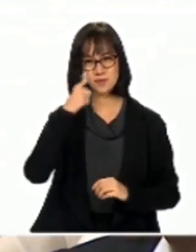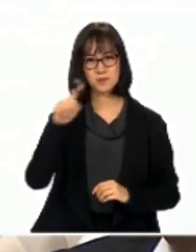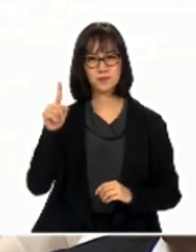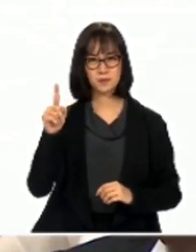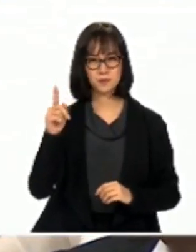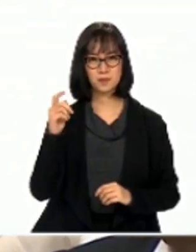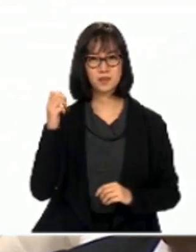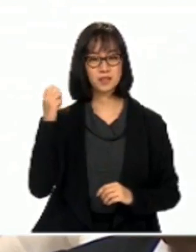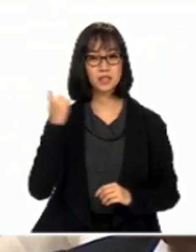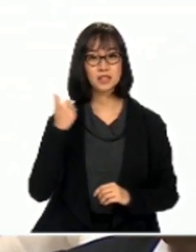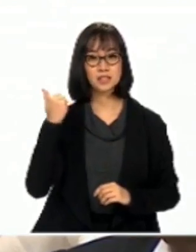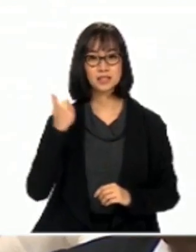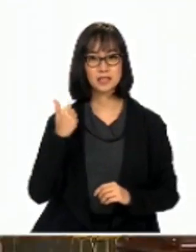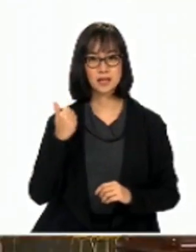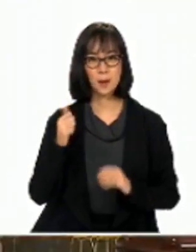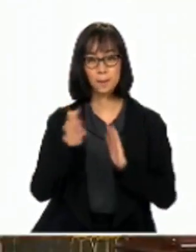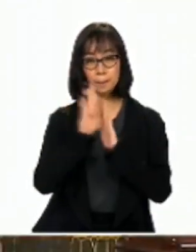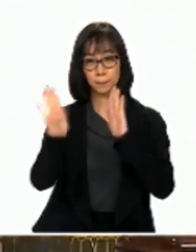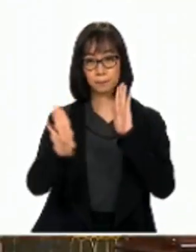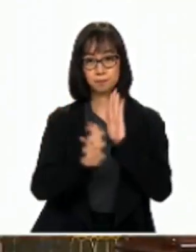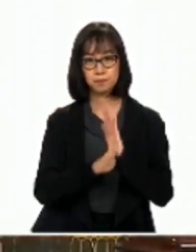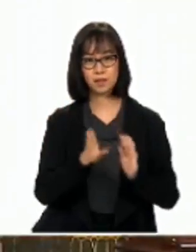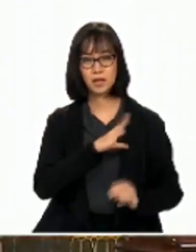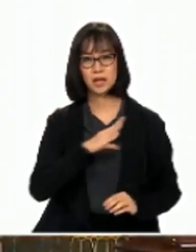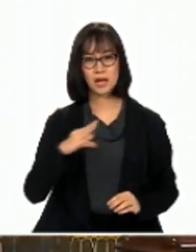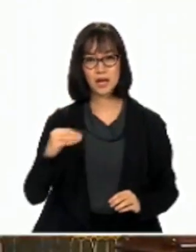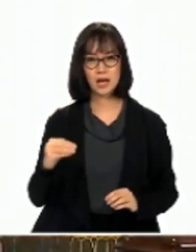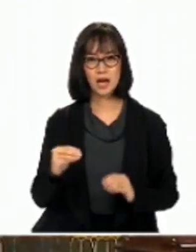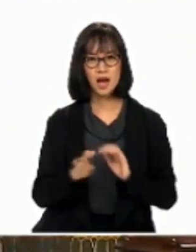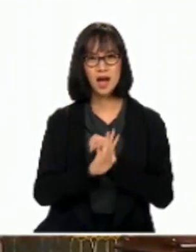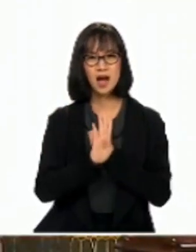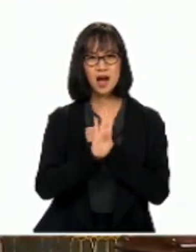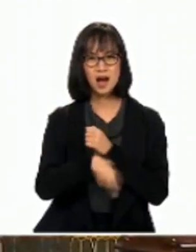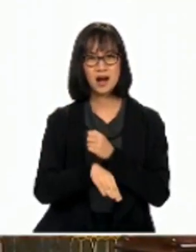revival of the mandatory ROTC grades